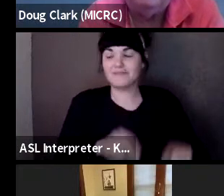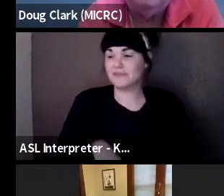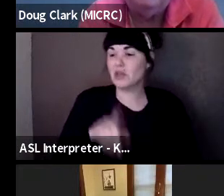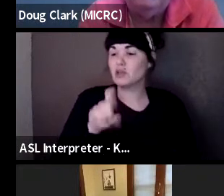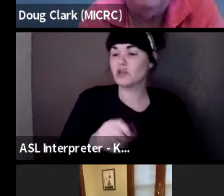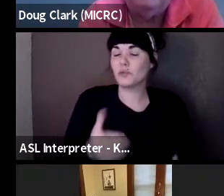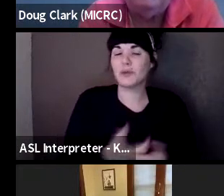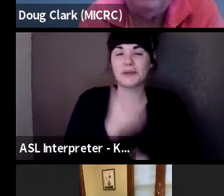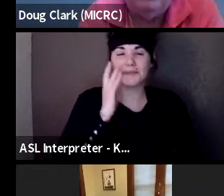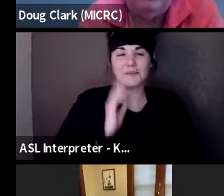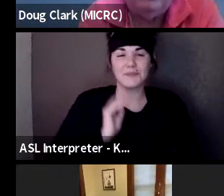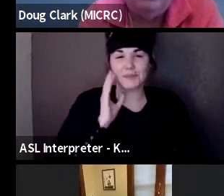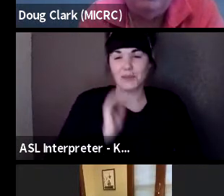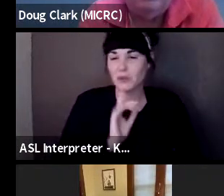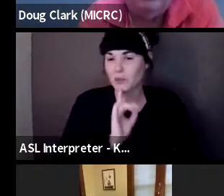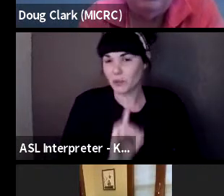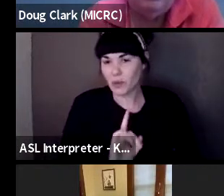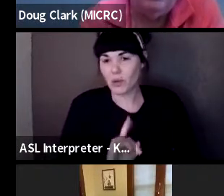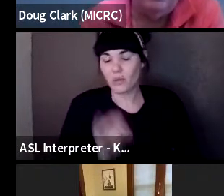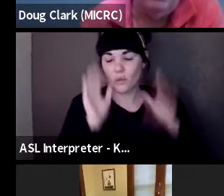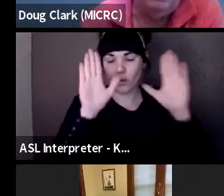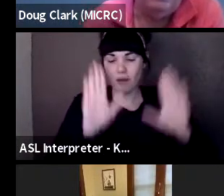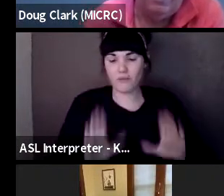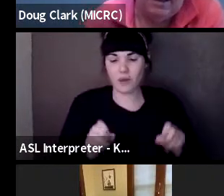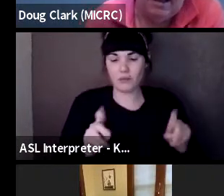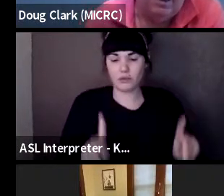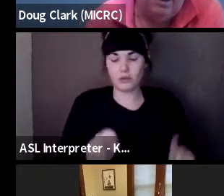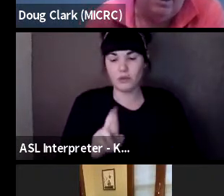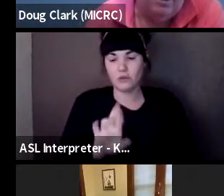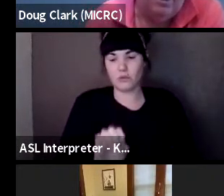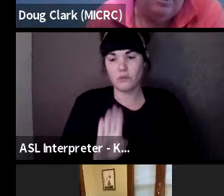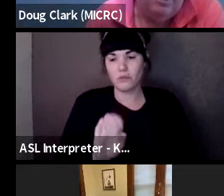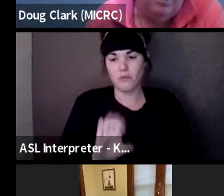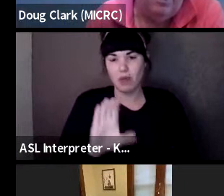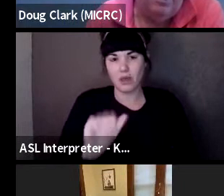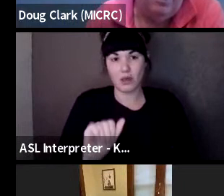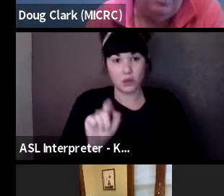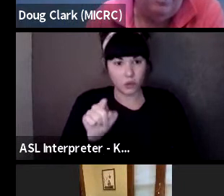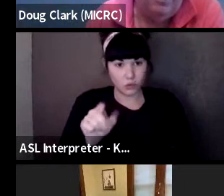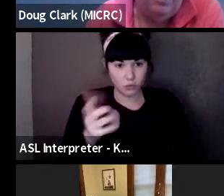Wonderful opportunity. Rebecca, how about you?